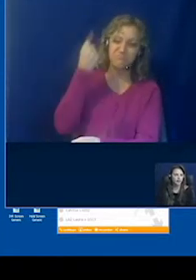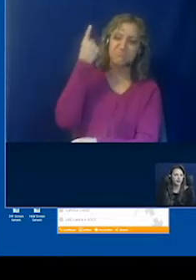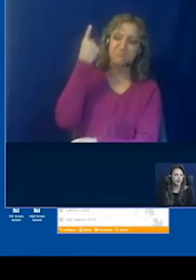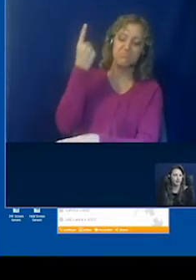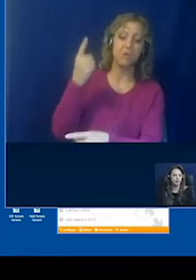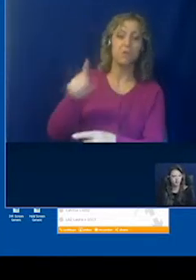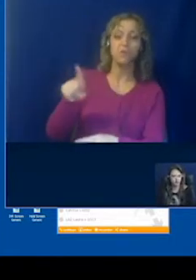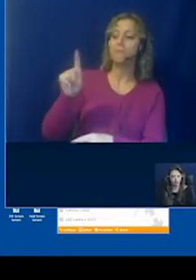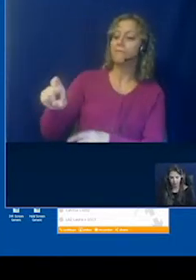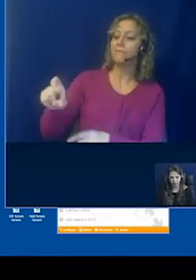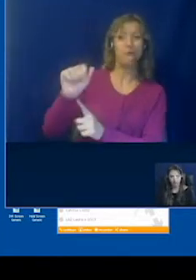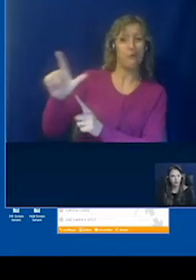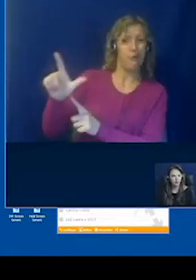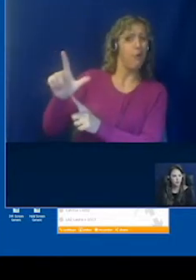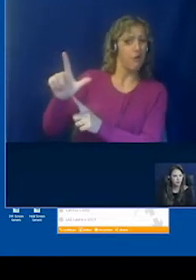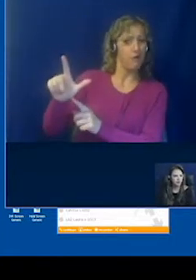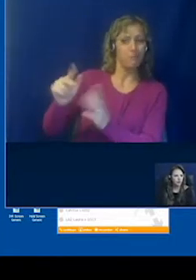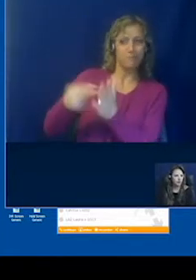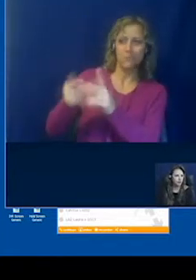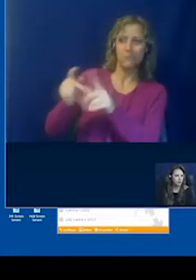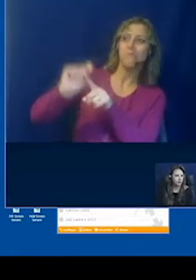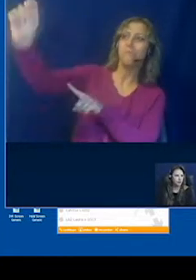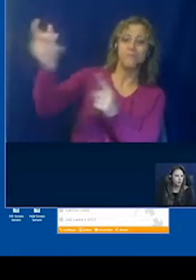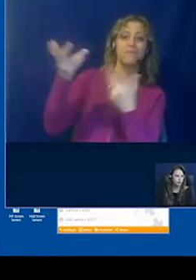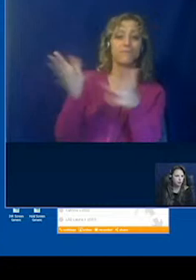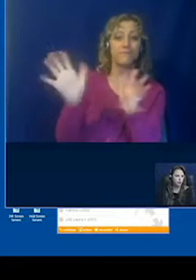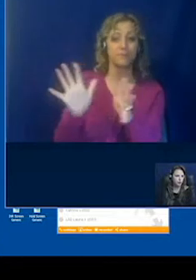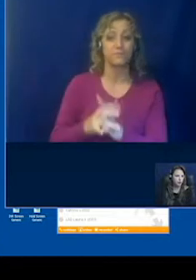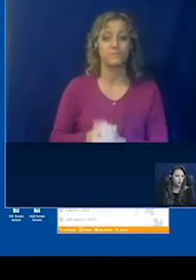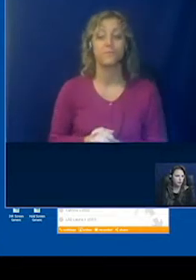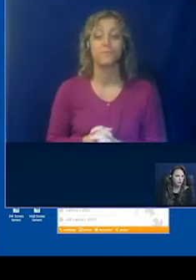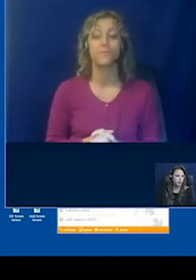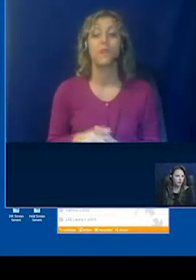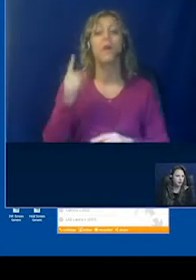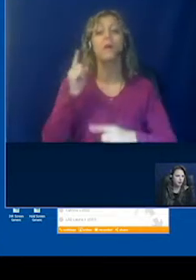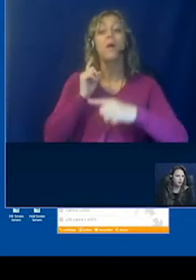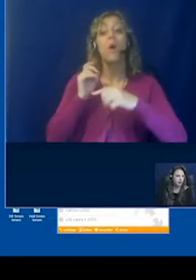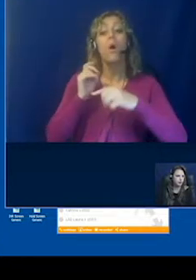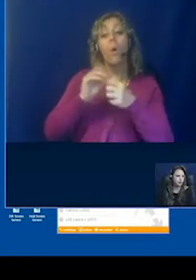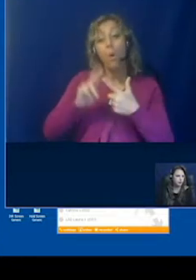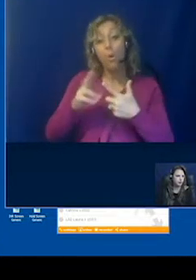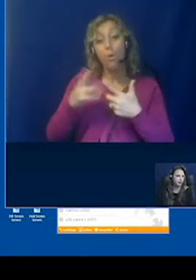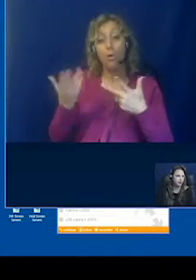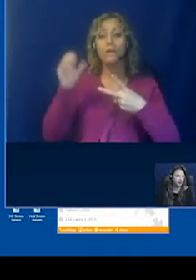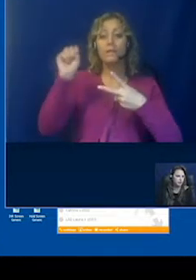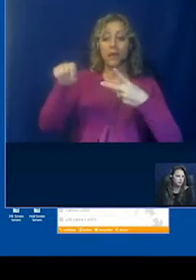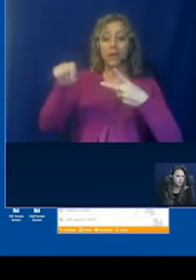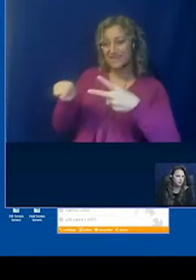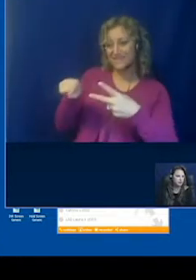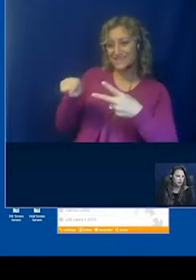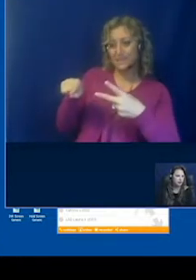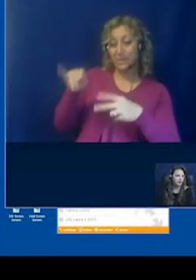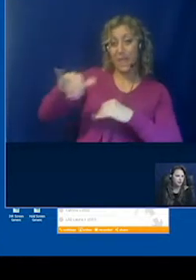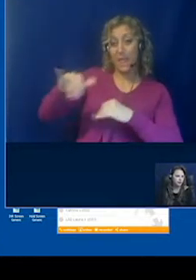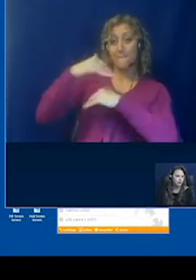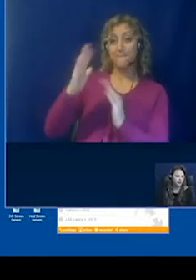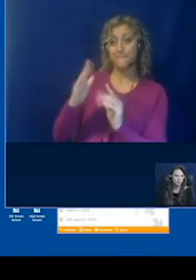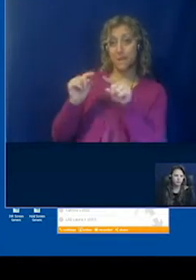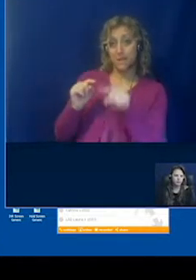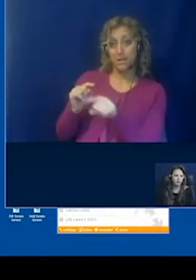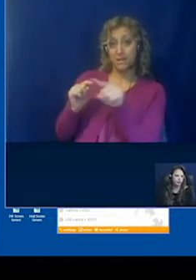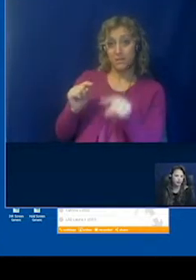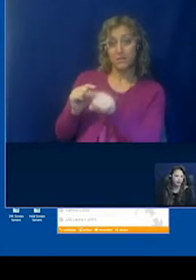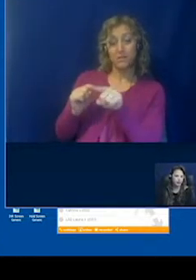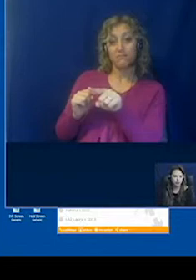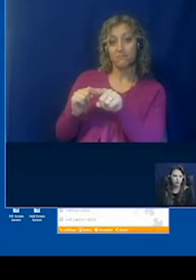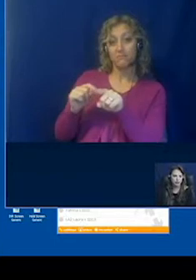button and then it will call out. You can also come here into this box and enter